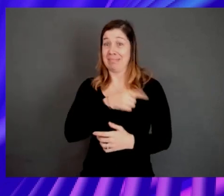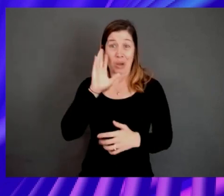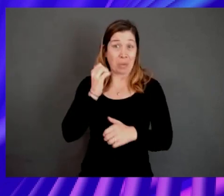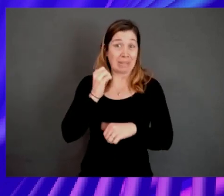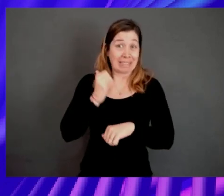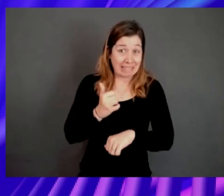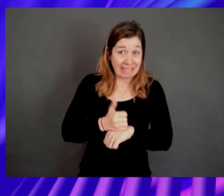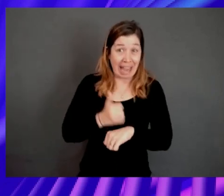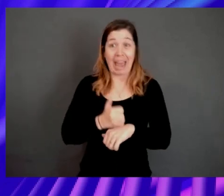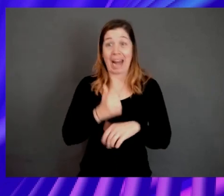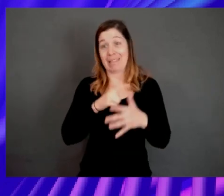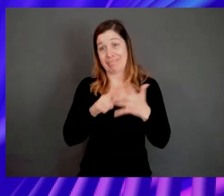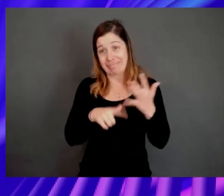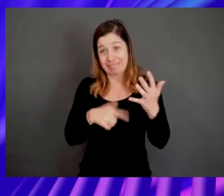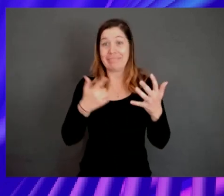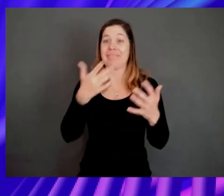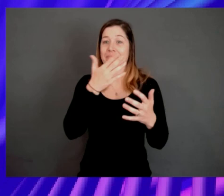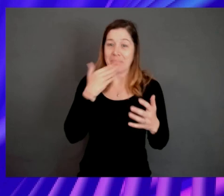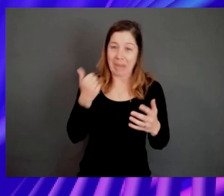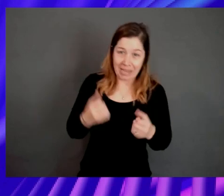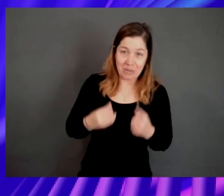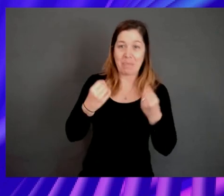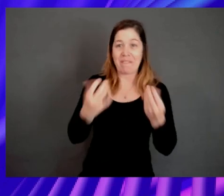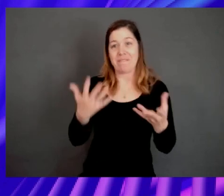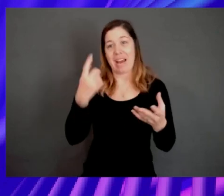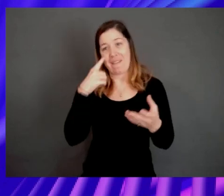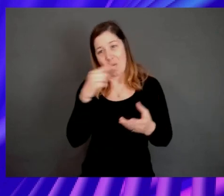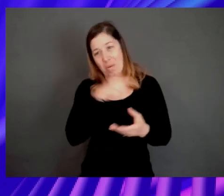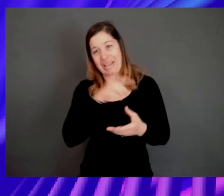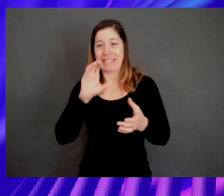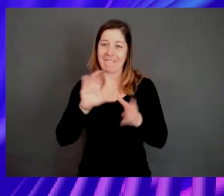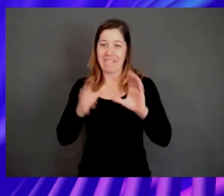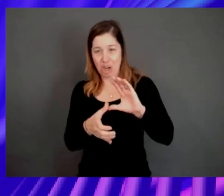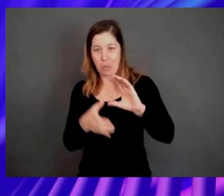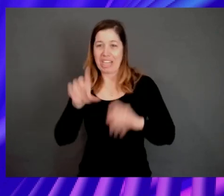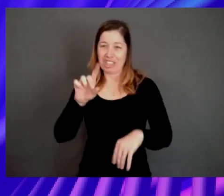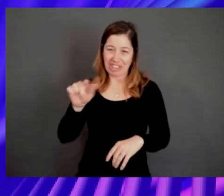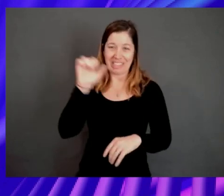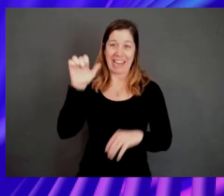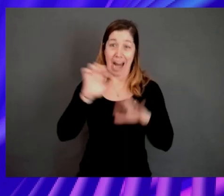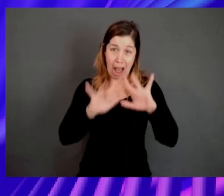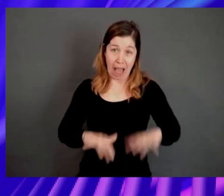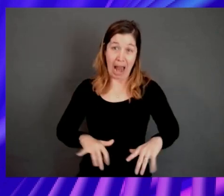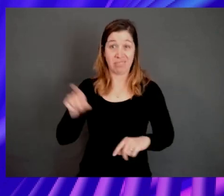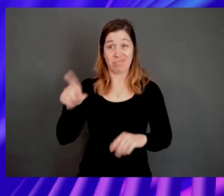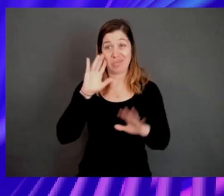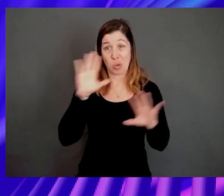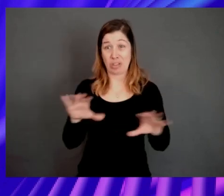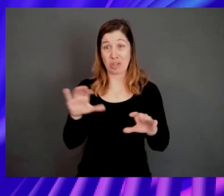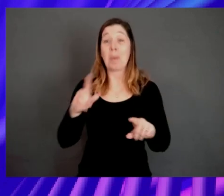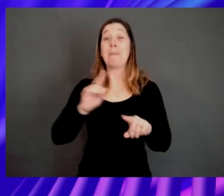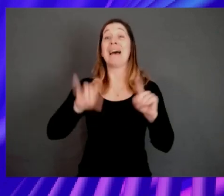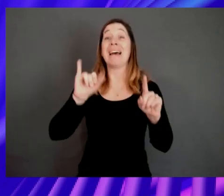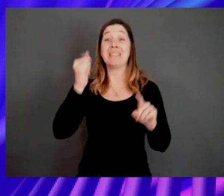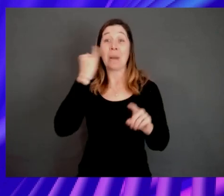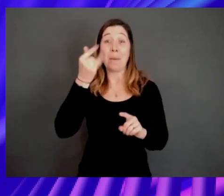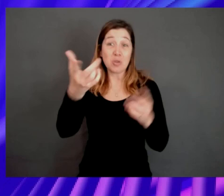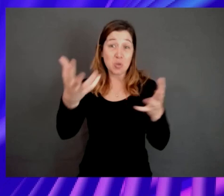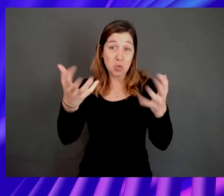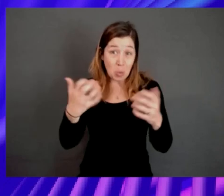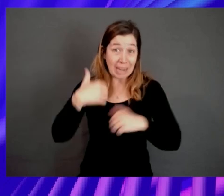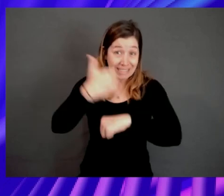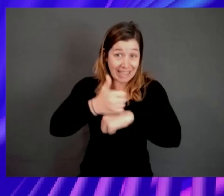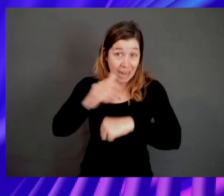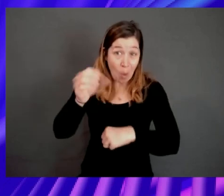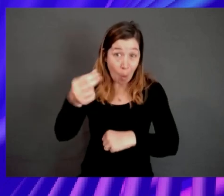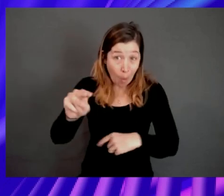only focused on providing these configuration. But if you want to have your own training script, then in